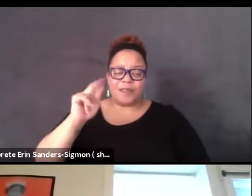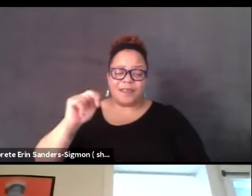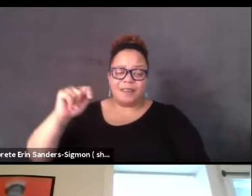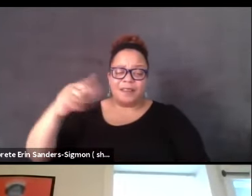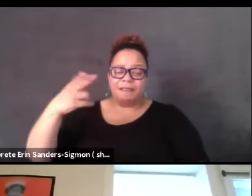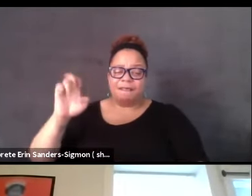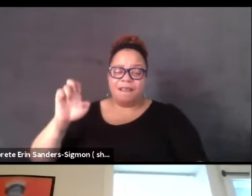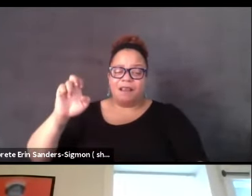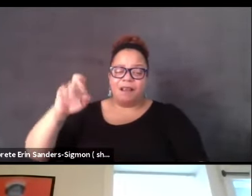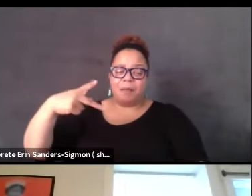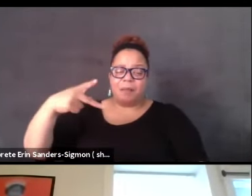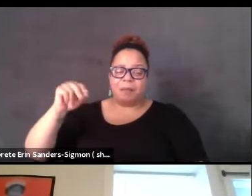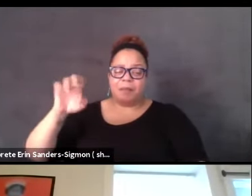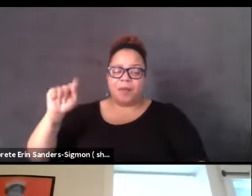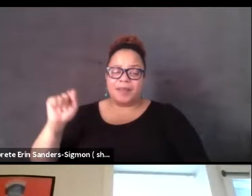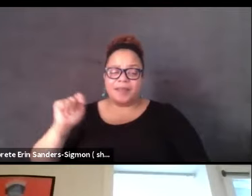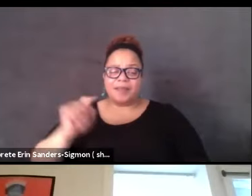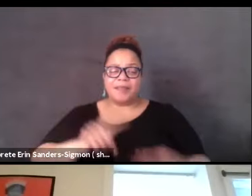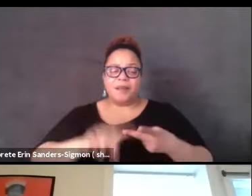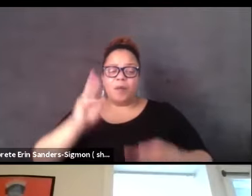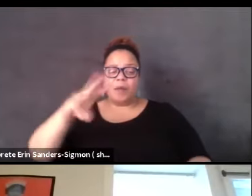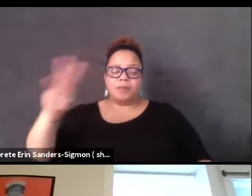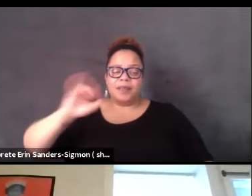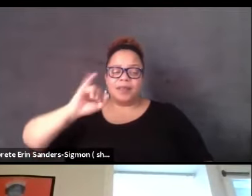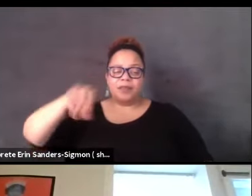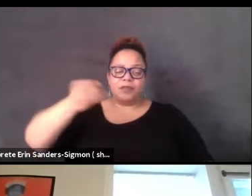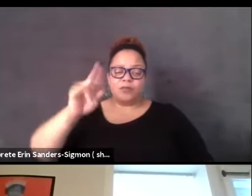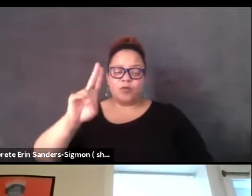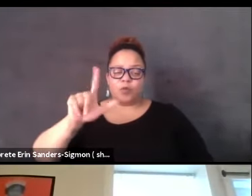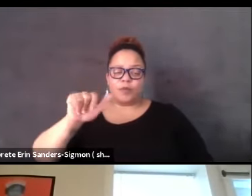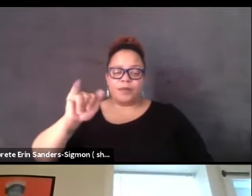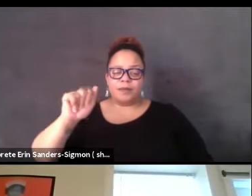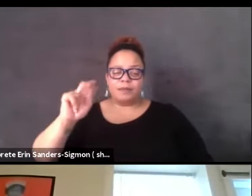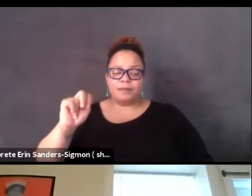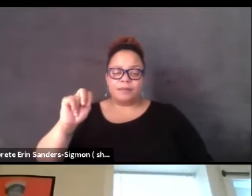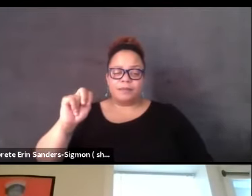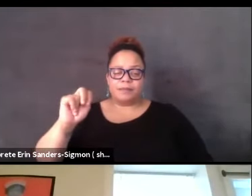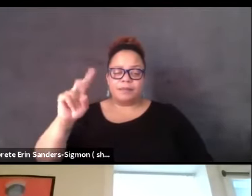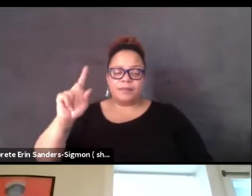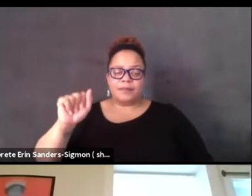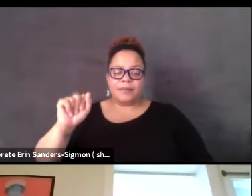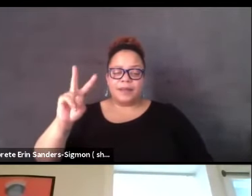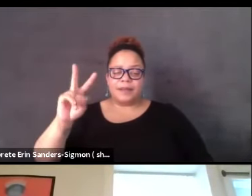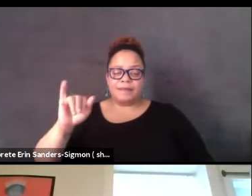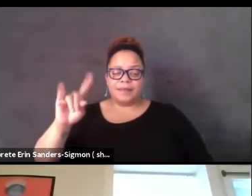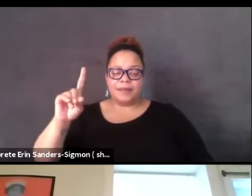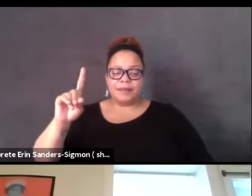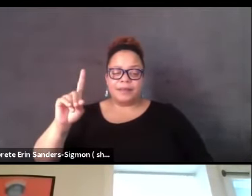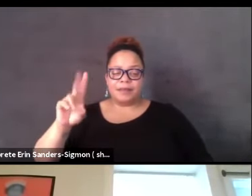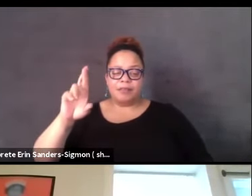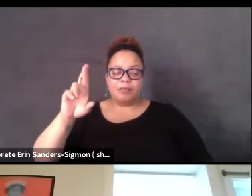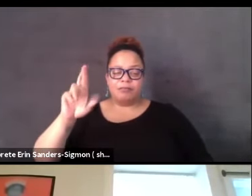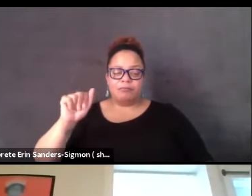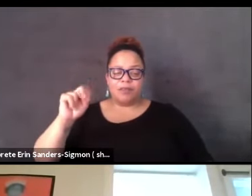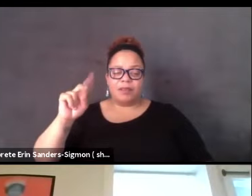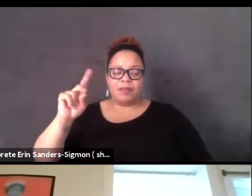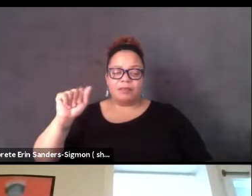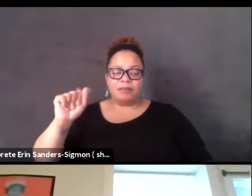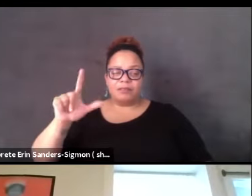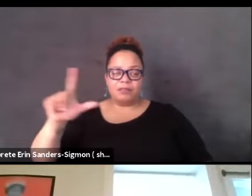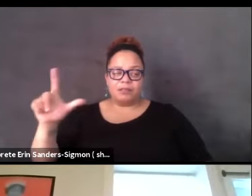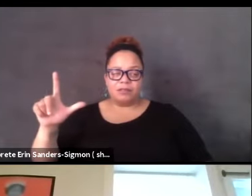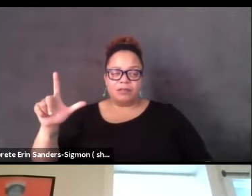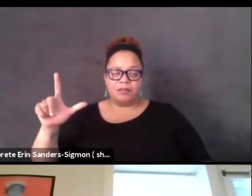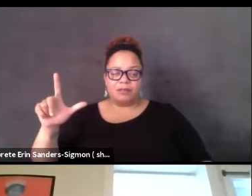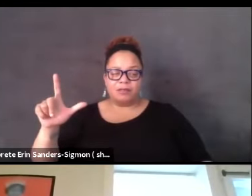juliandavidrandall.com. Check him out and show love for Julian Randall, y'all. We gotta give them their flowers. These judges are not